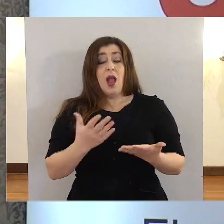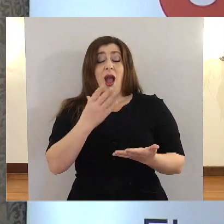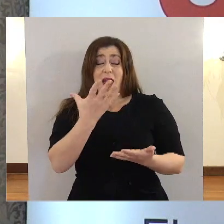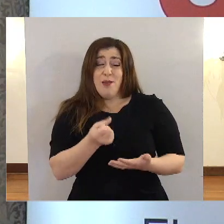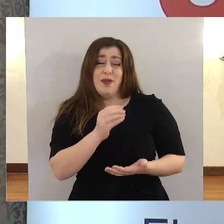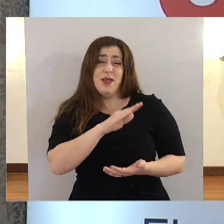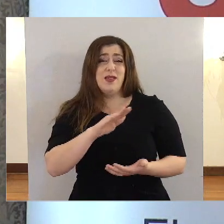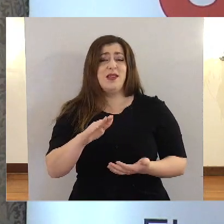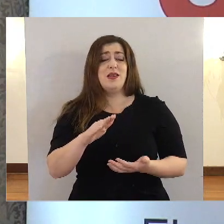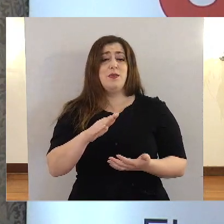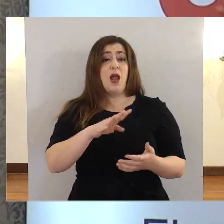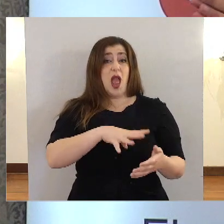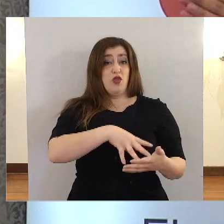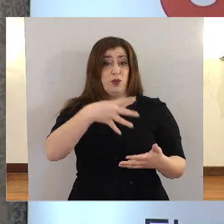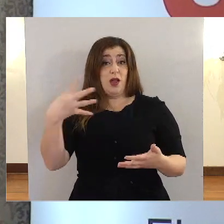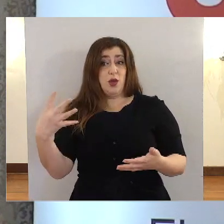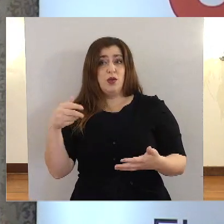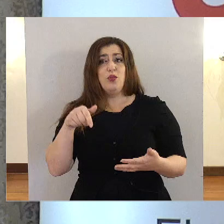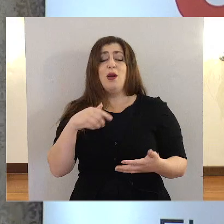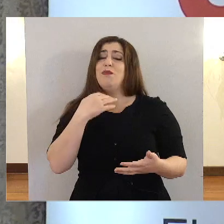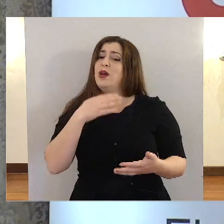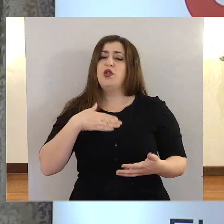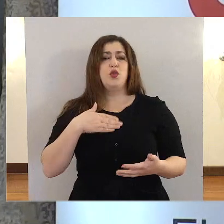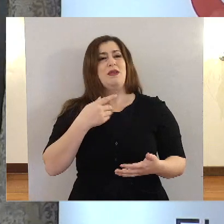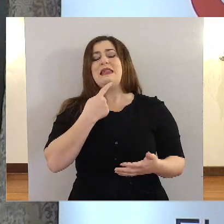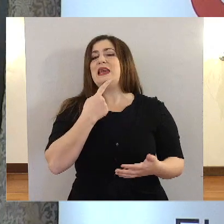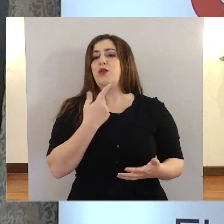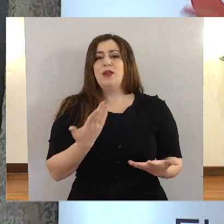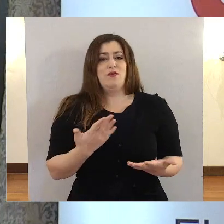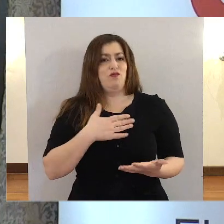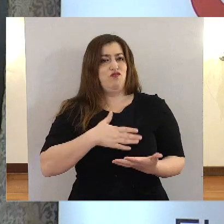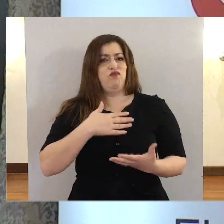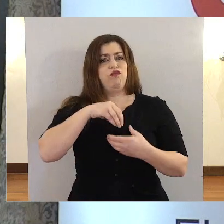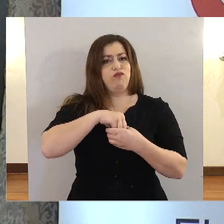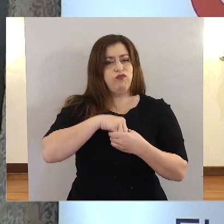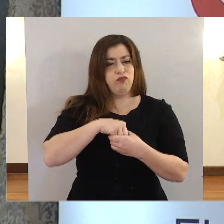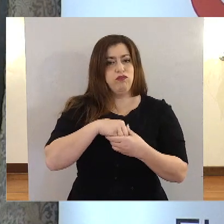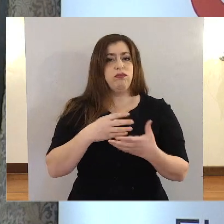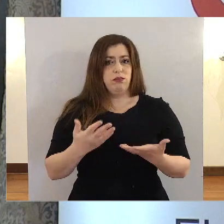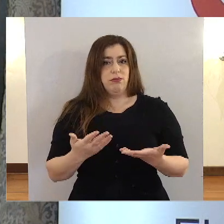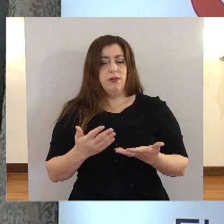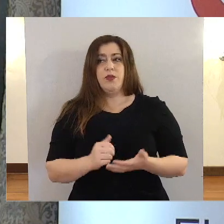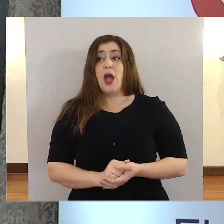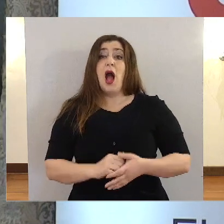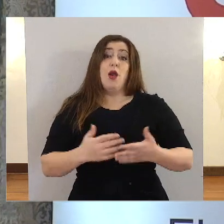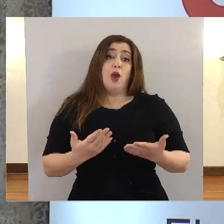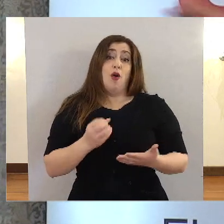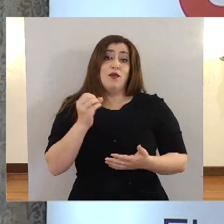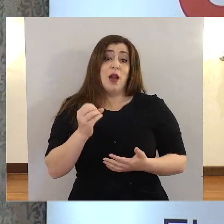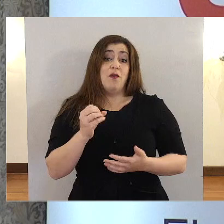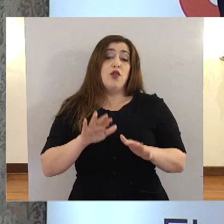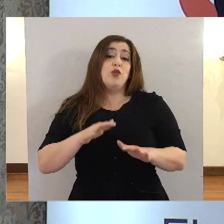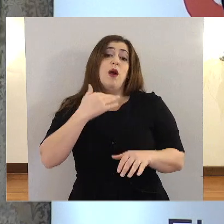not keen on disclosing their gender identity. And of course, that might lead to healthcare problems,